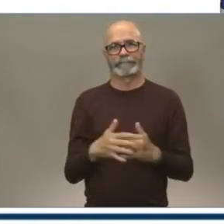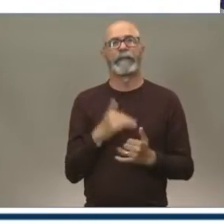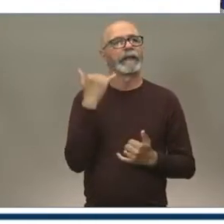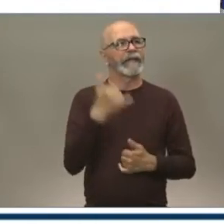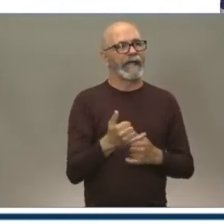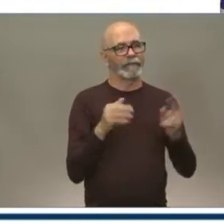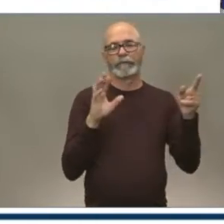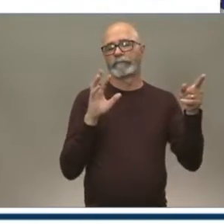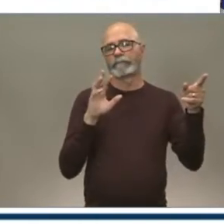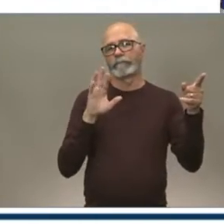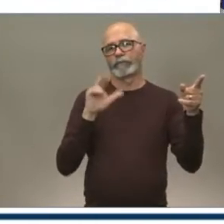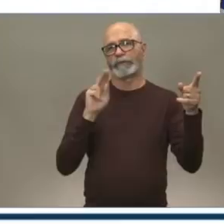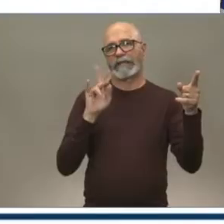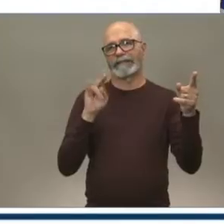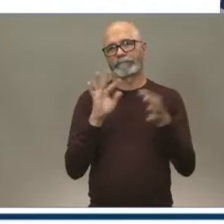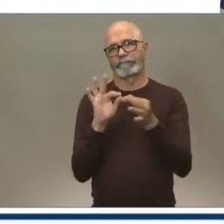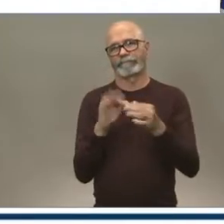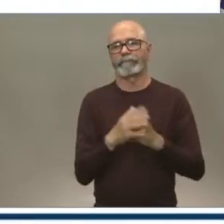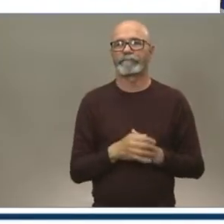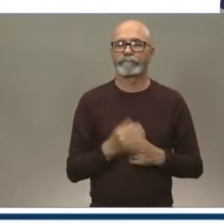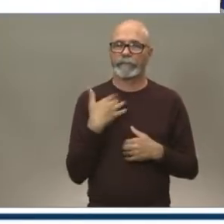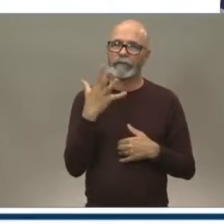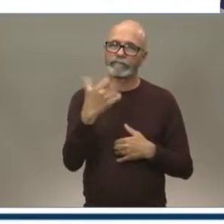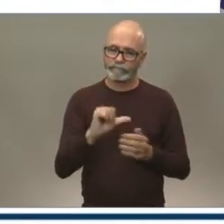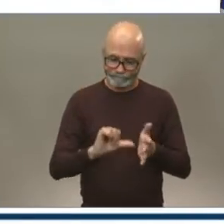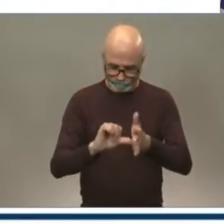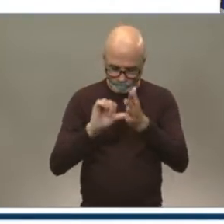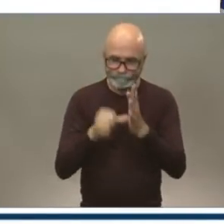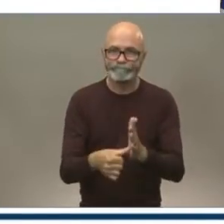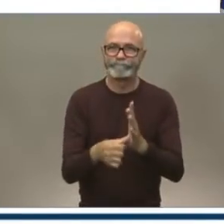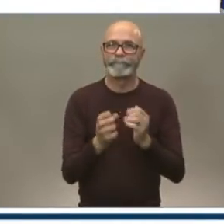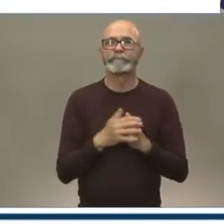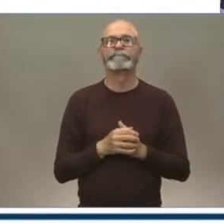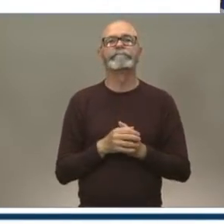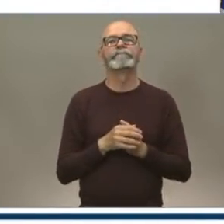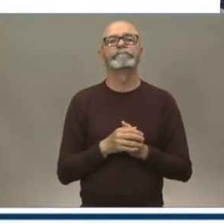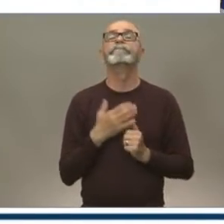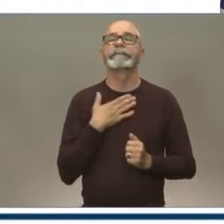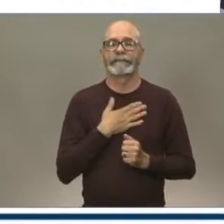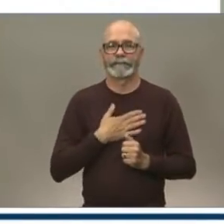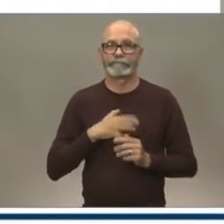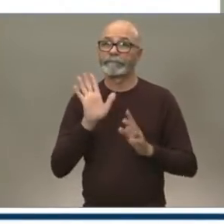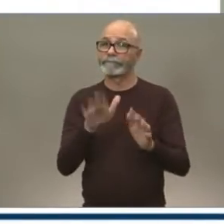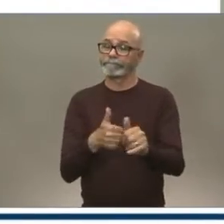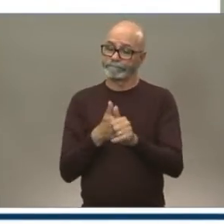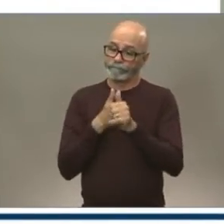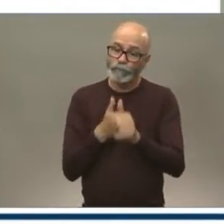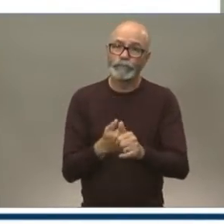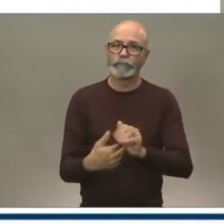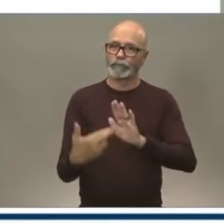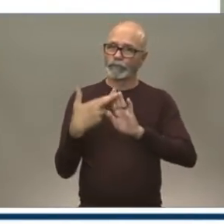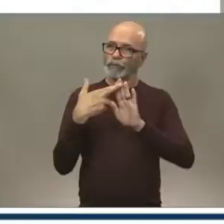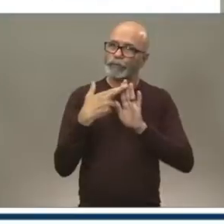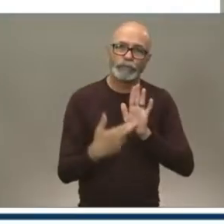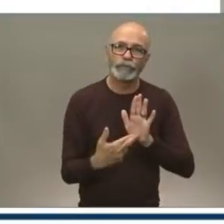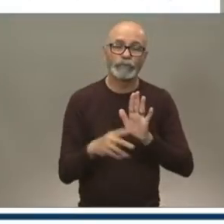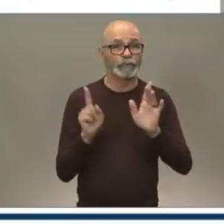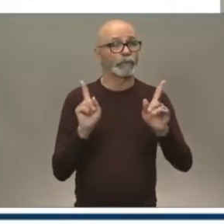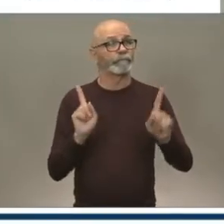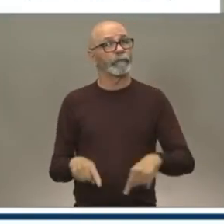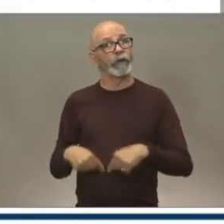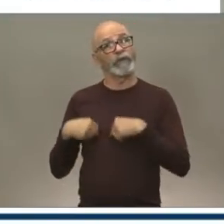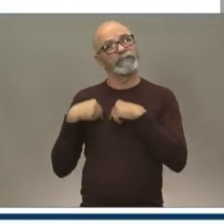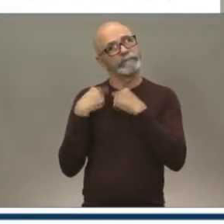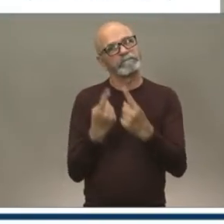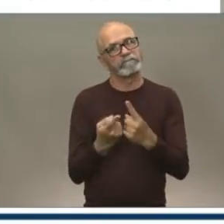just wanted to reiterate how important it is to follow restrictions in our province. That's how we are where we are